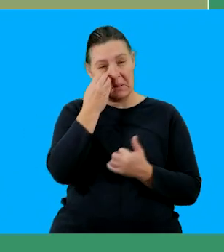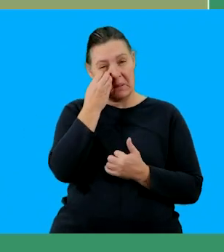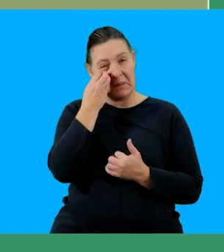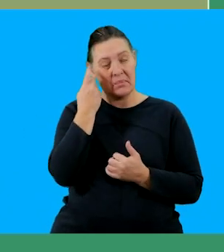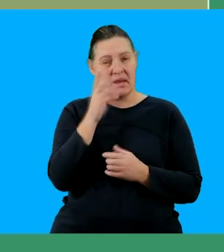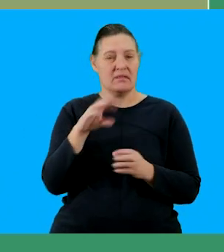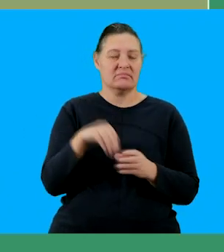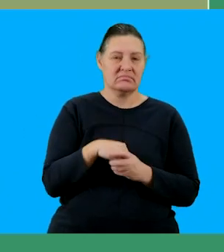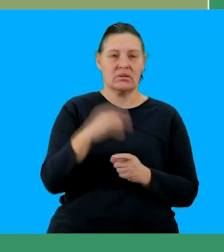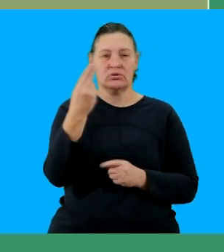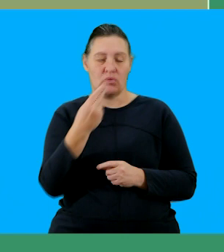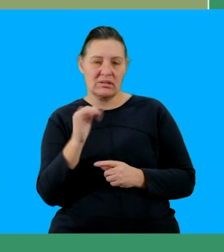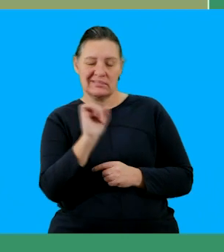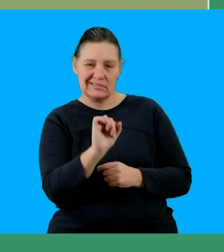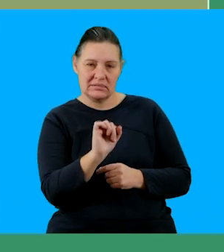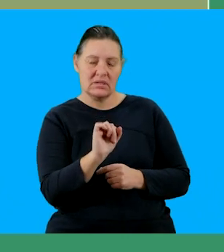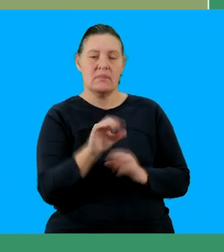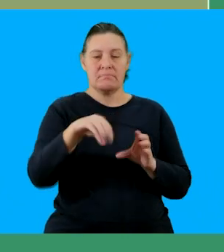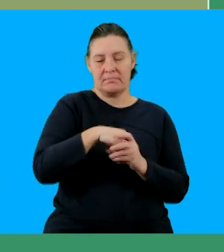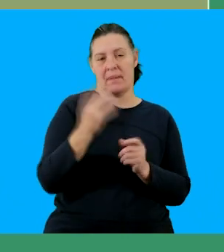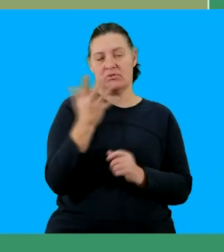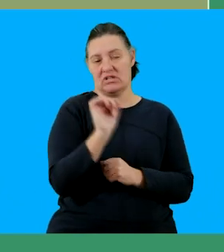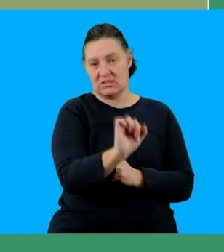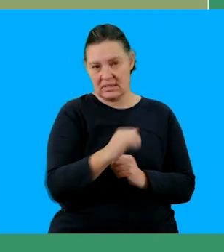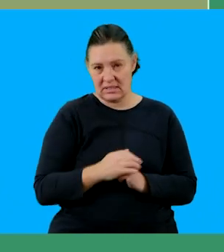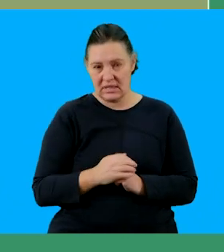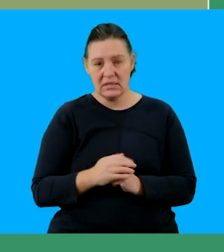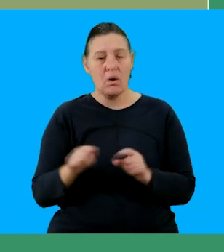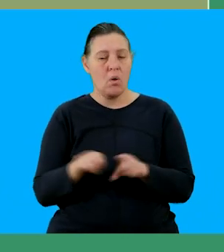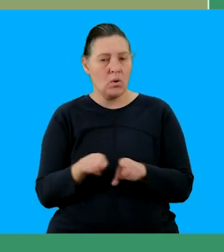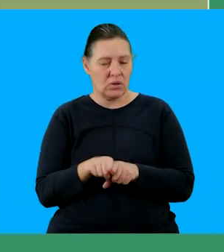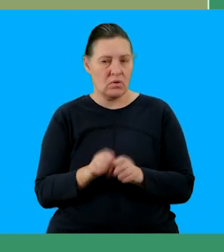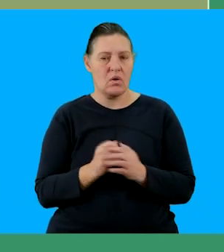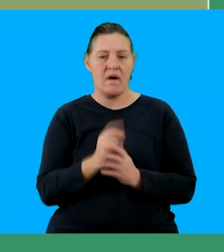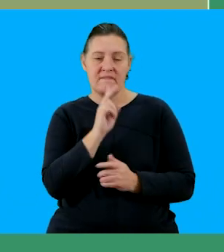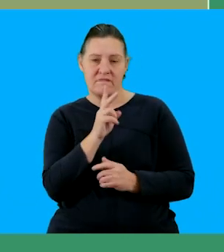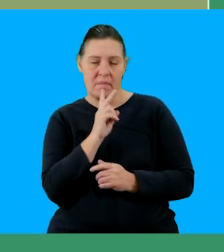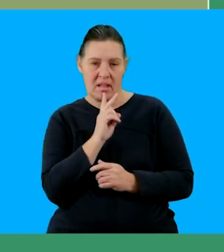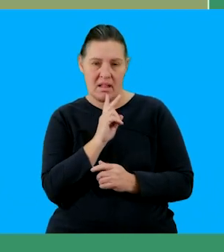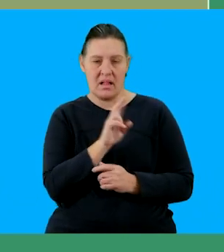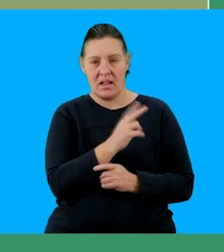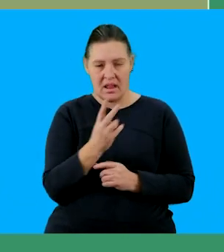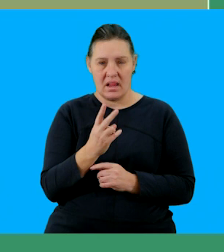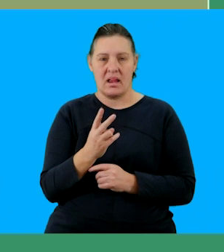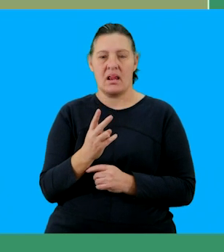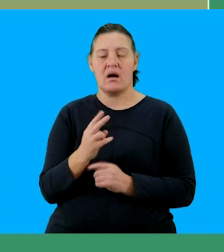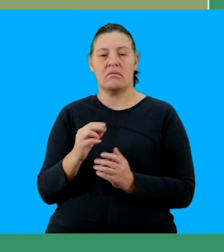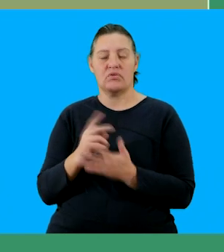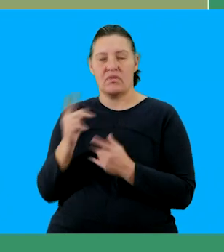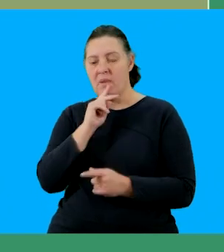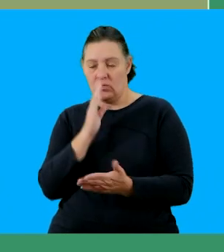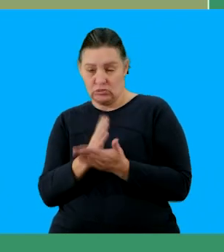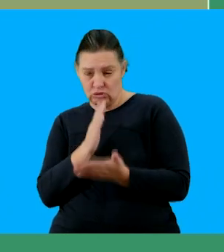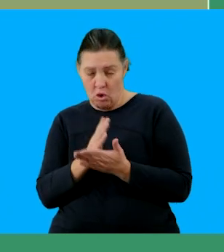audience and included drawings in her presentation. She has also proofread her verbal presentation to ensure that it